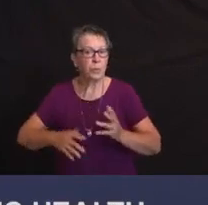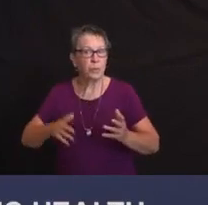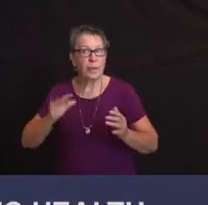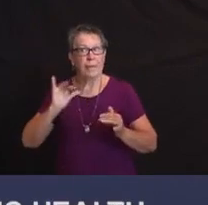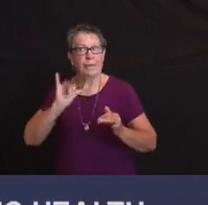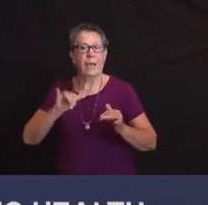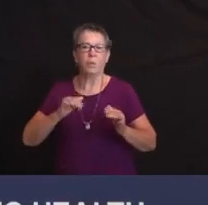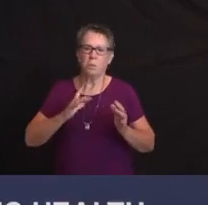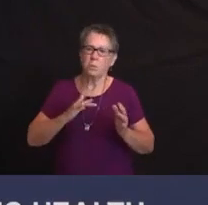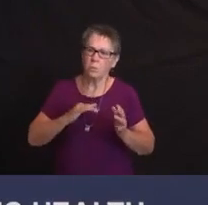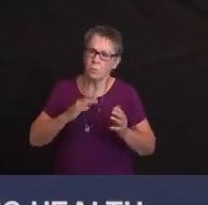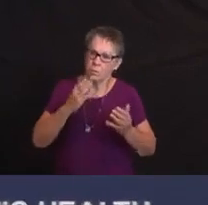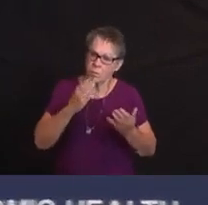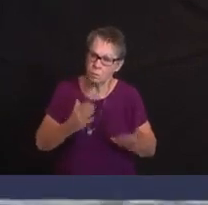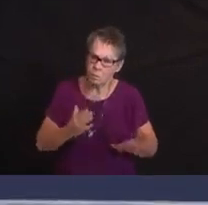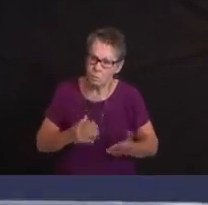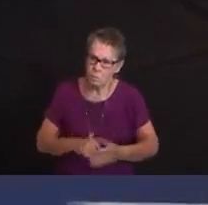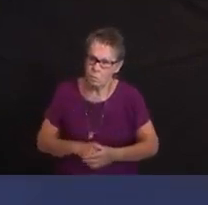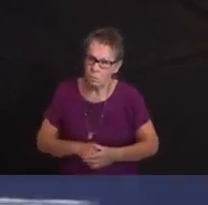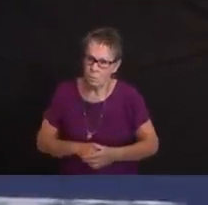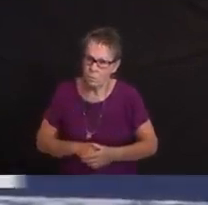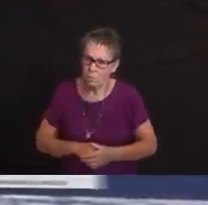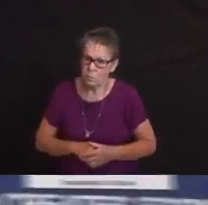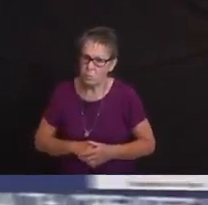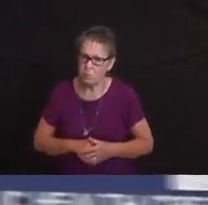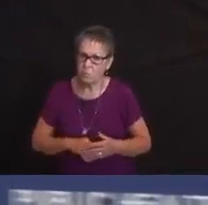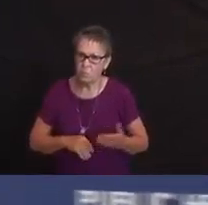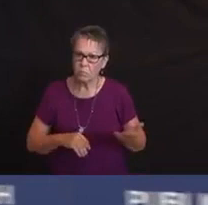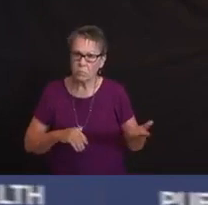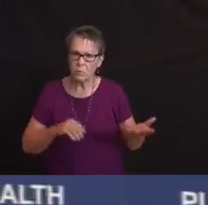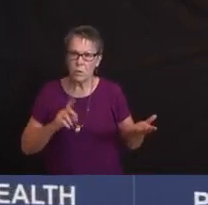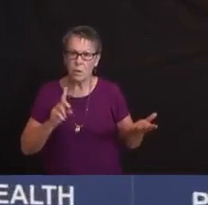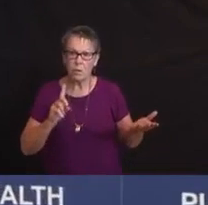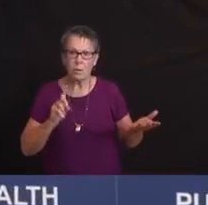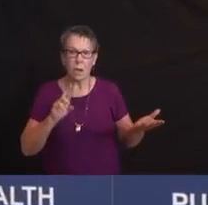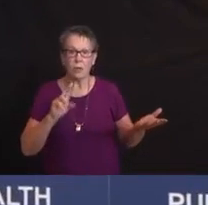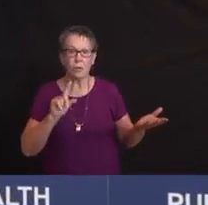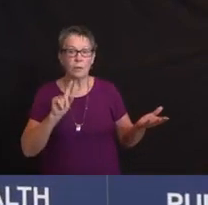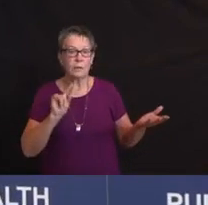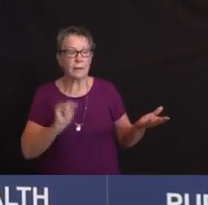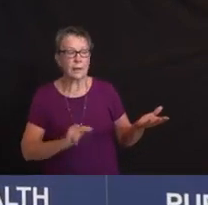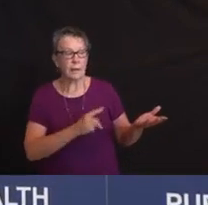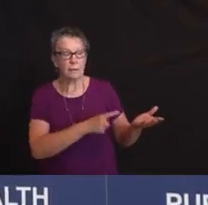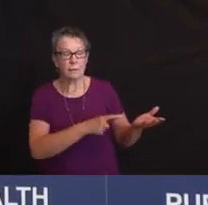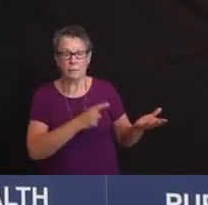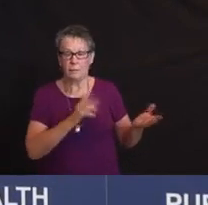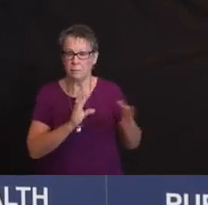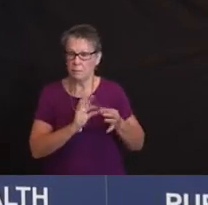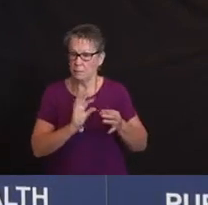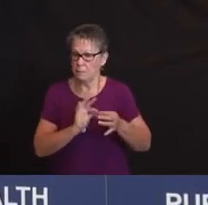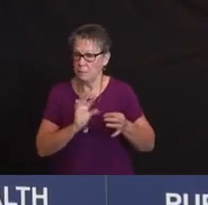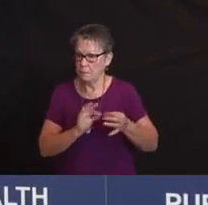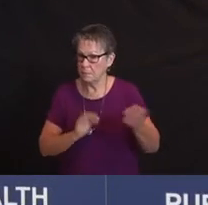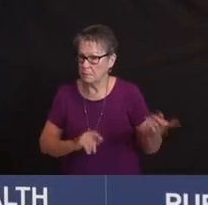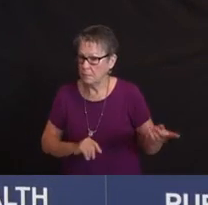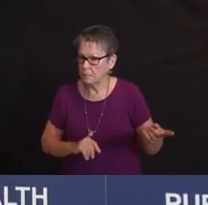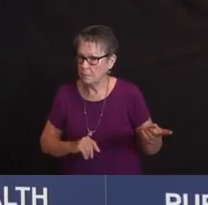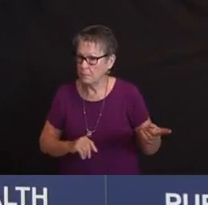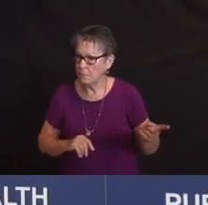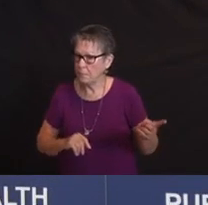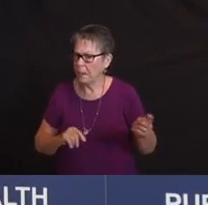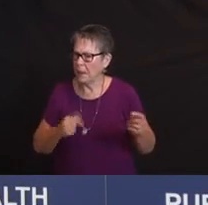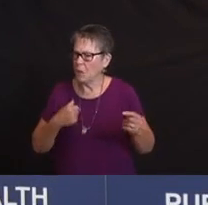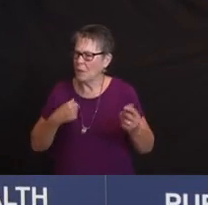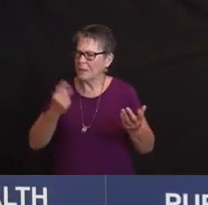Is that fair? Yeah, that's correct. If we can learn from what we've seen in the UK and India,